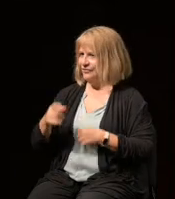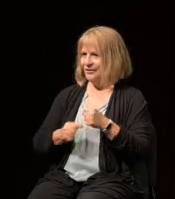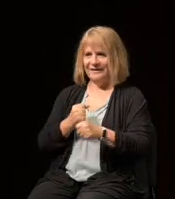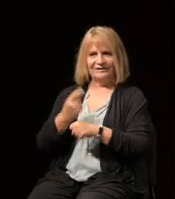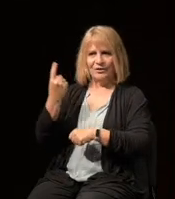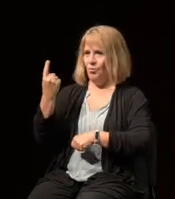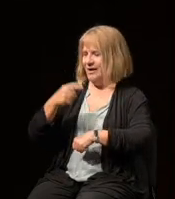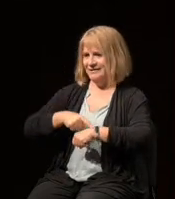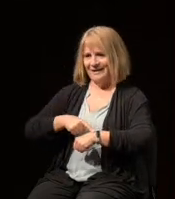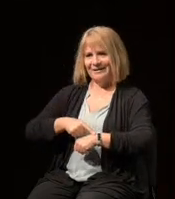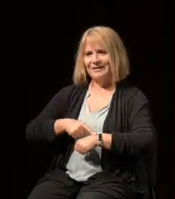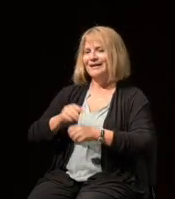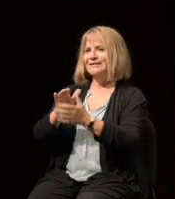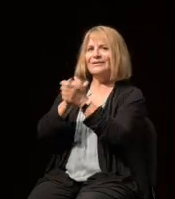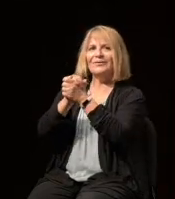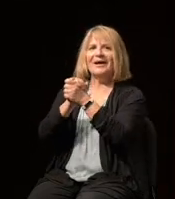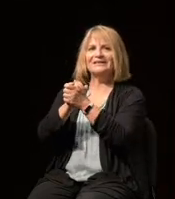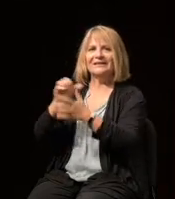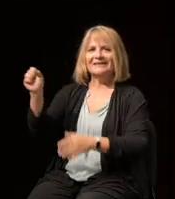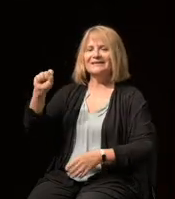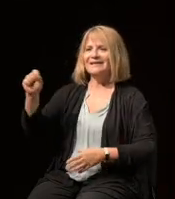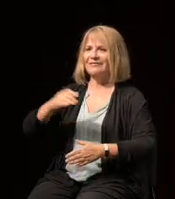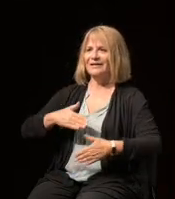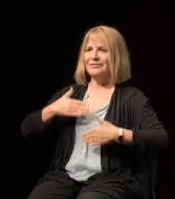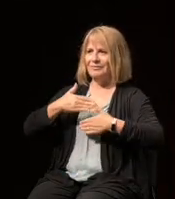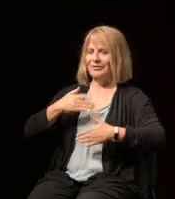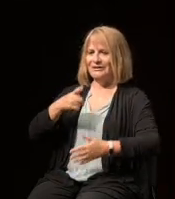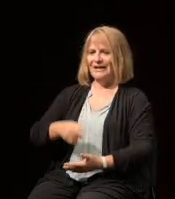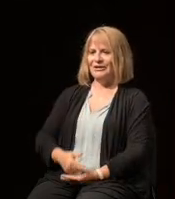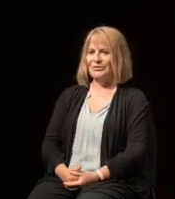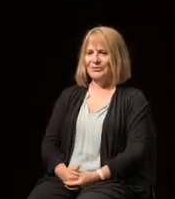So congratulations, Stephanie. We appreciate you.